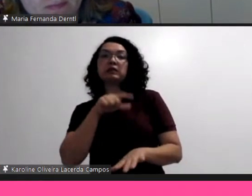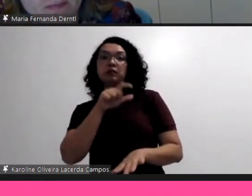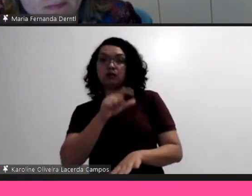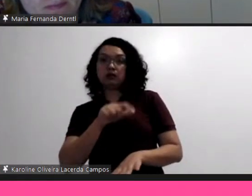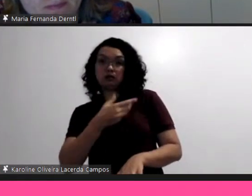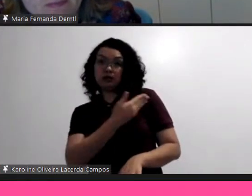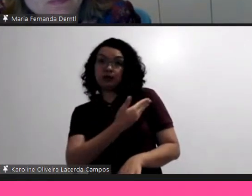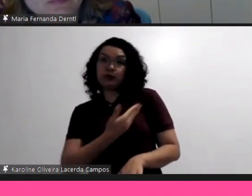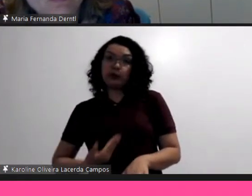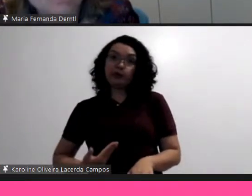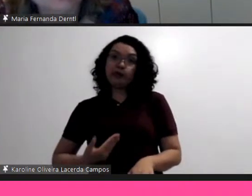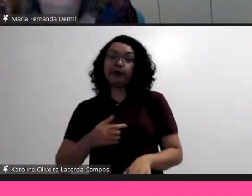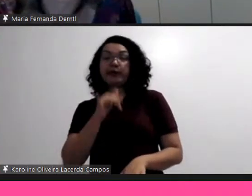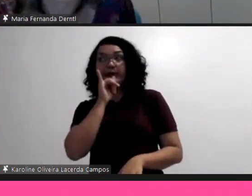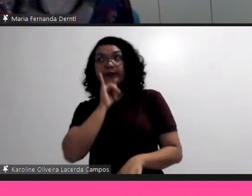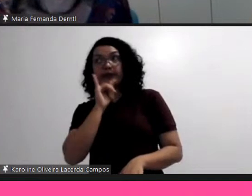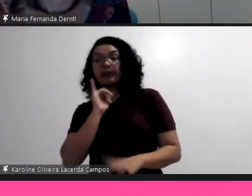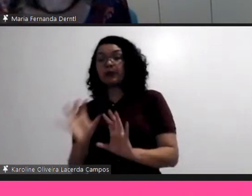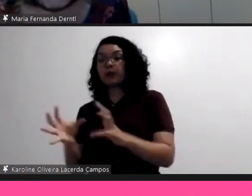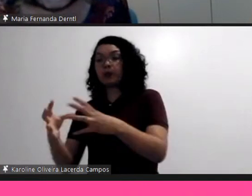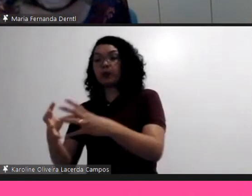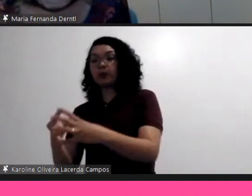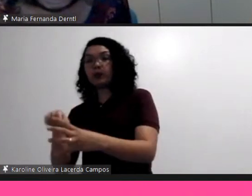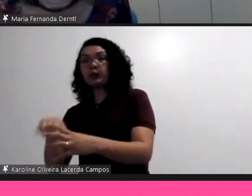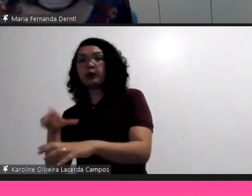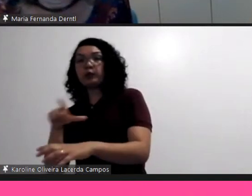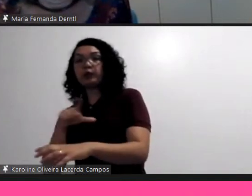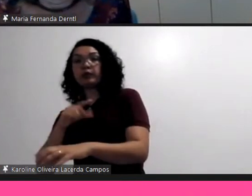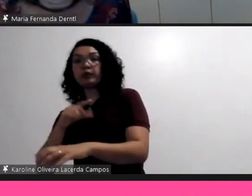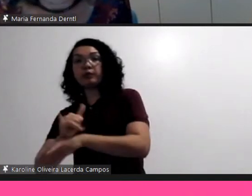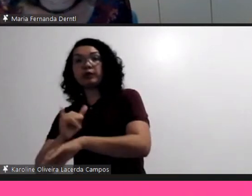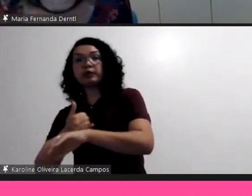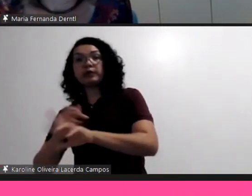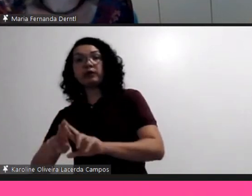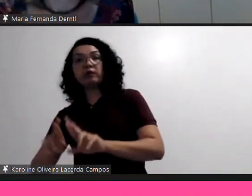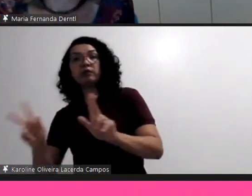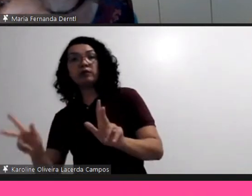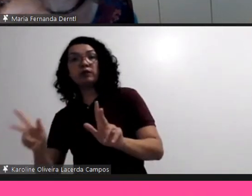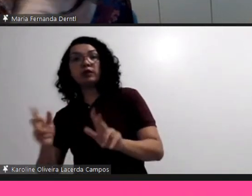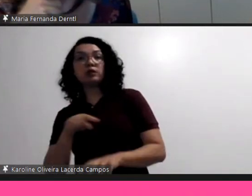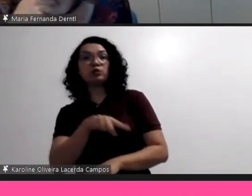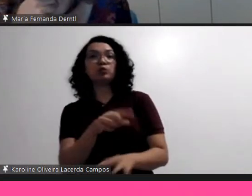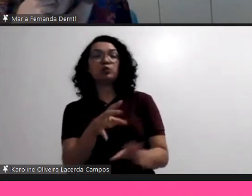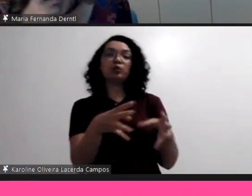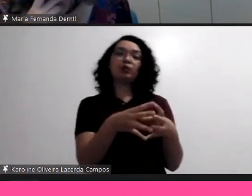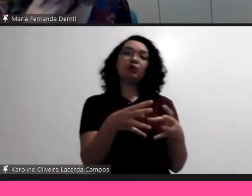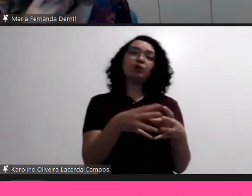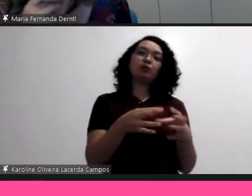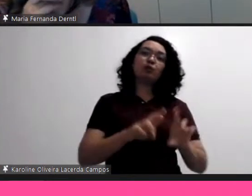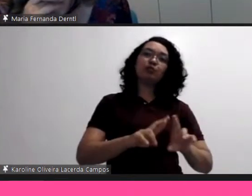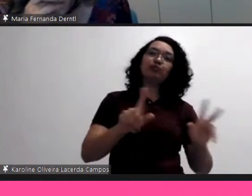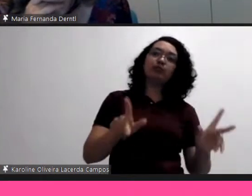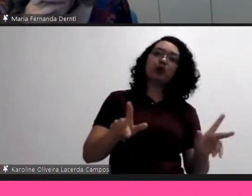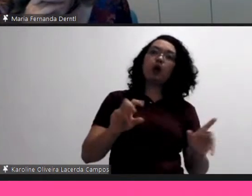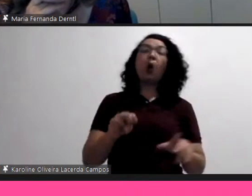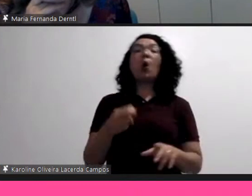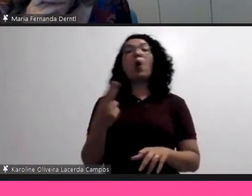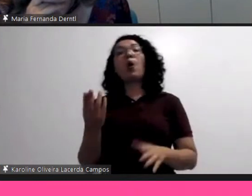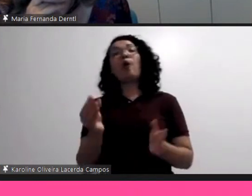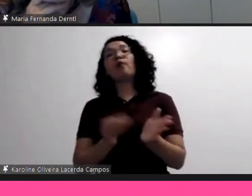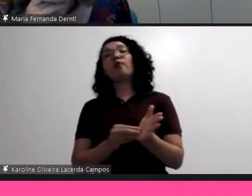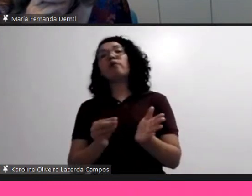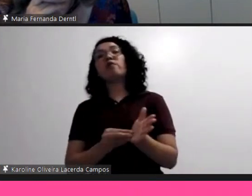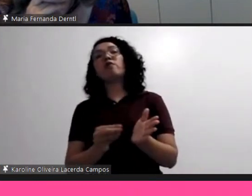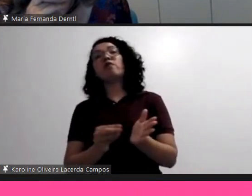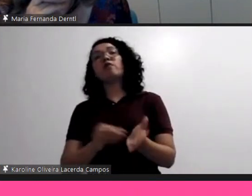ways of doing things. Part of it is they don't have funding, which is a problem. And part of it